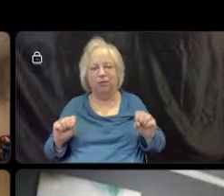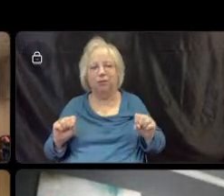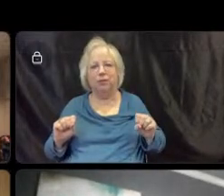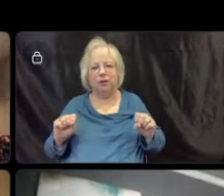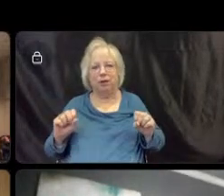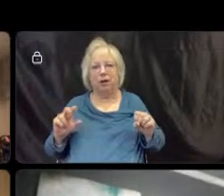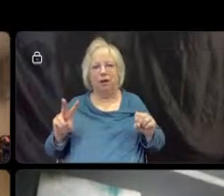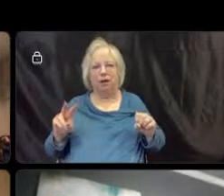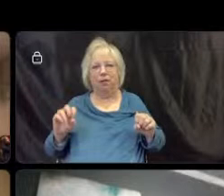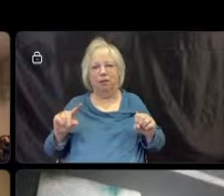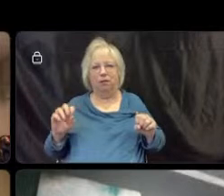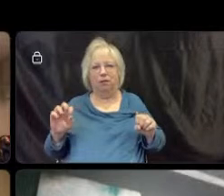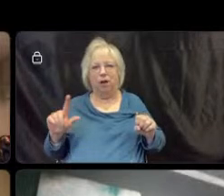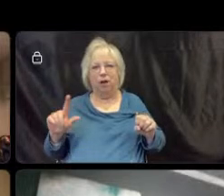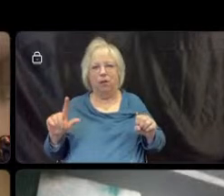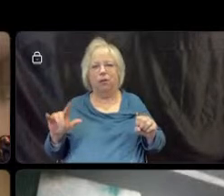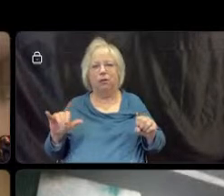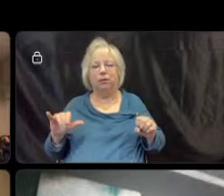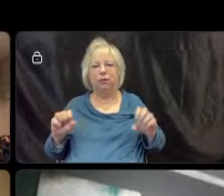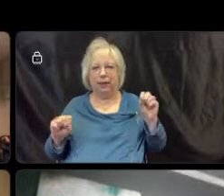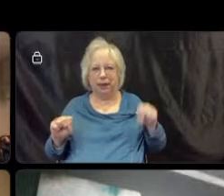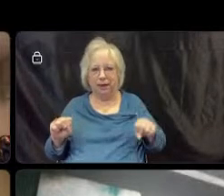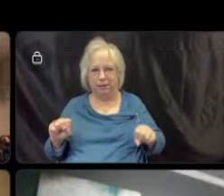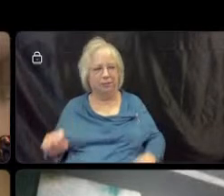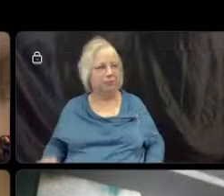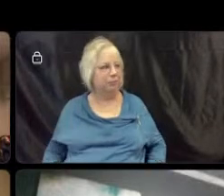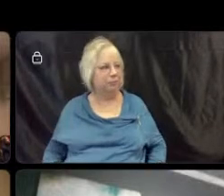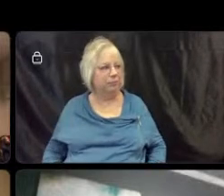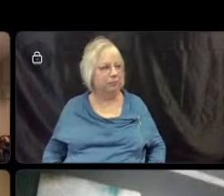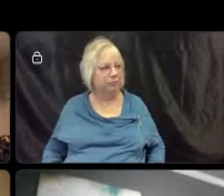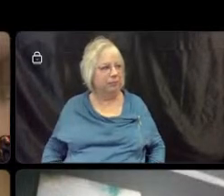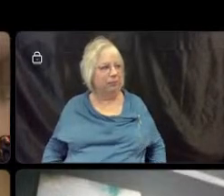And Vogel? Yes.